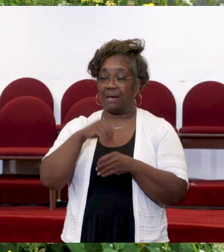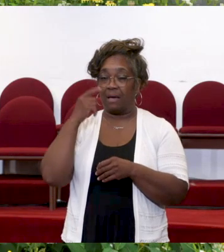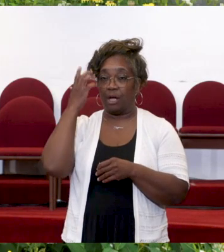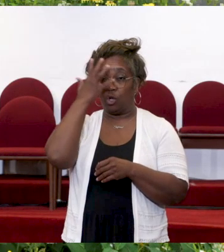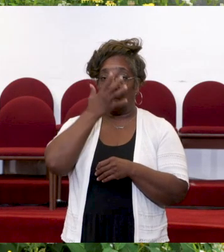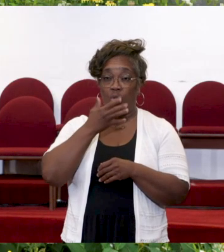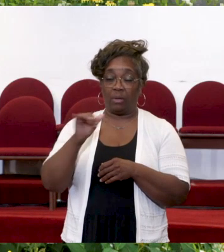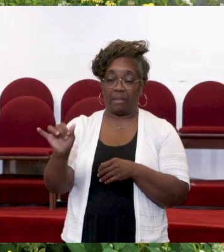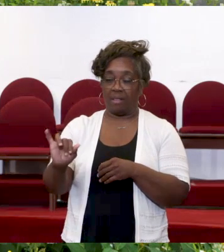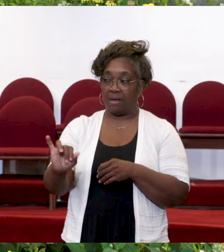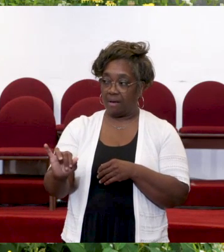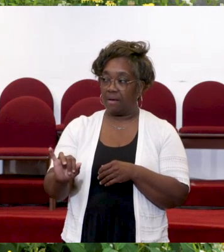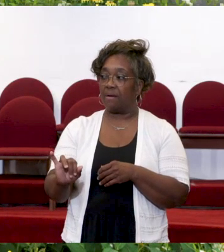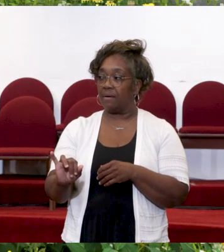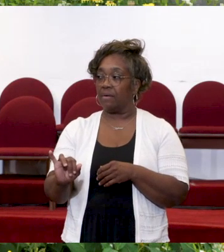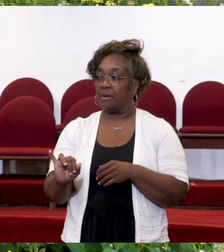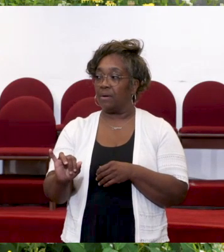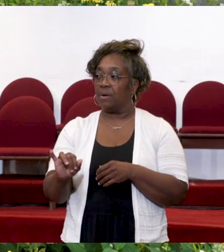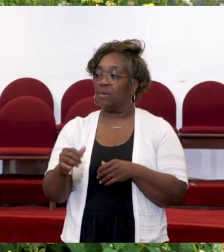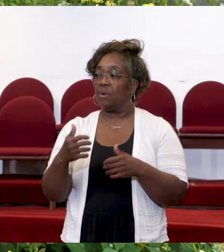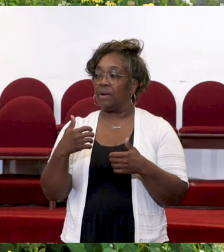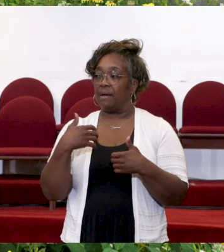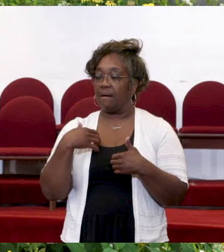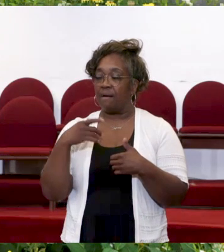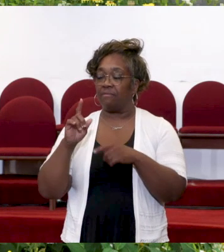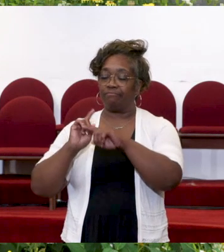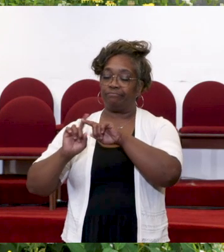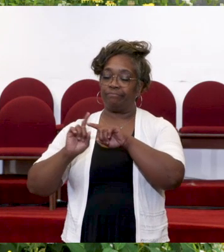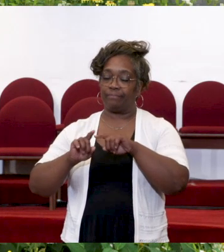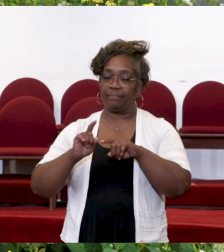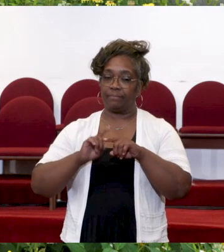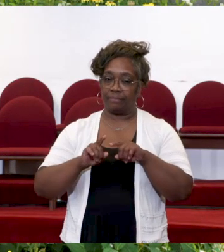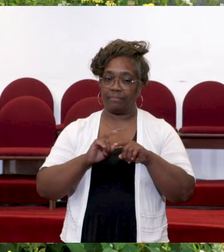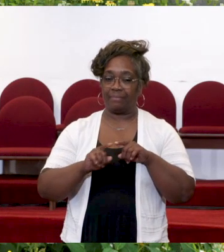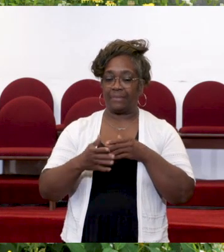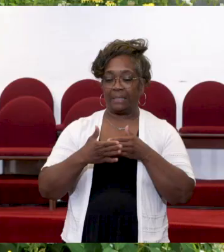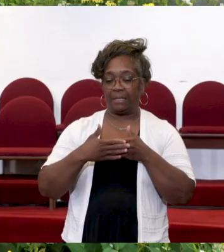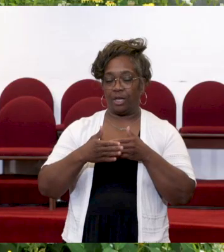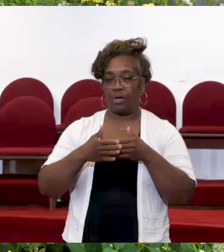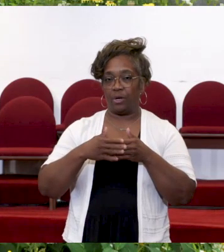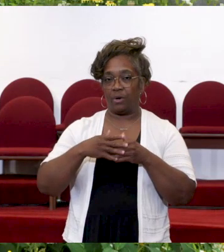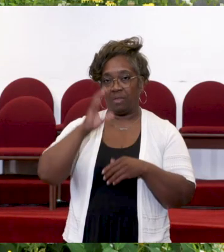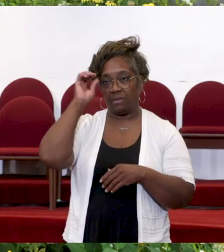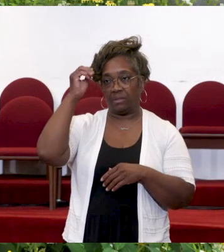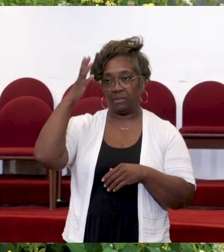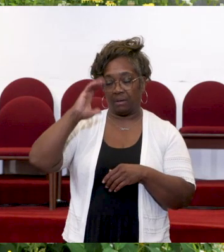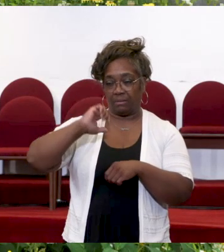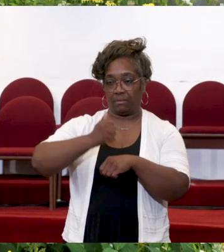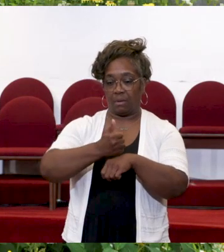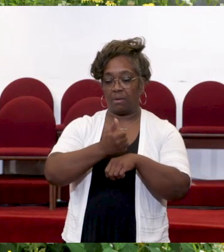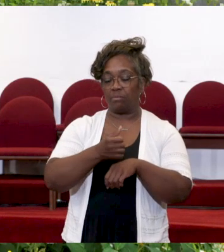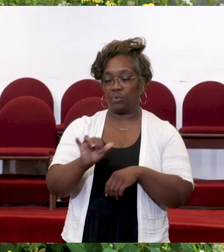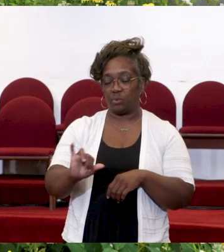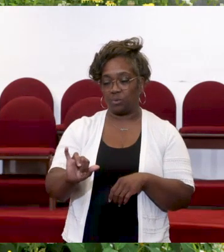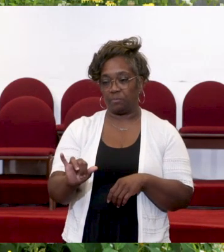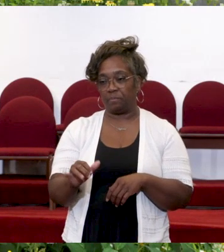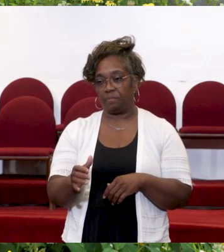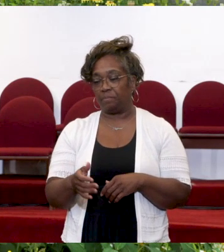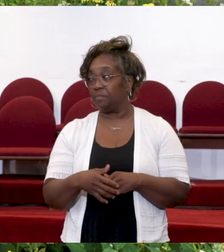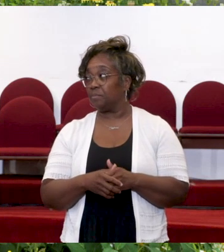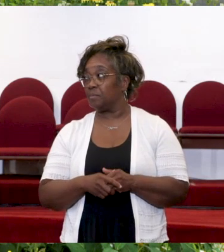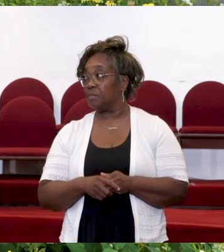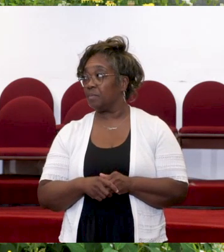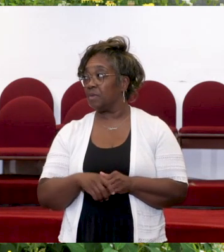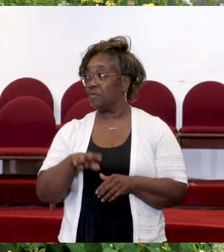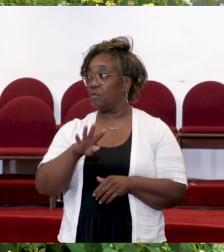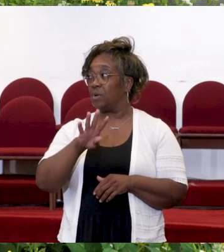and around the solar arrays. That will be a meadow and an open and green space. These 42